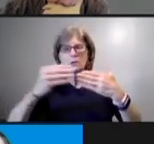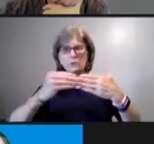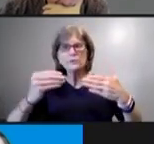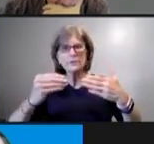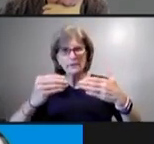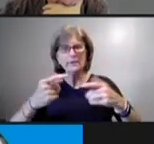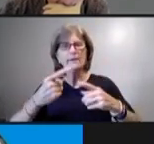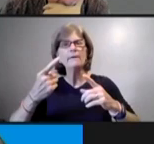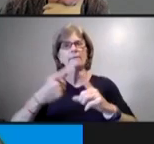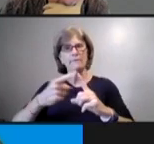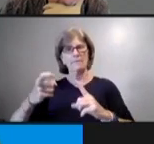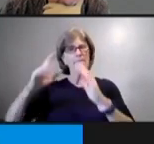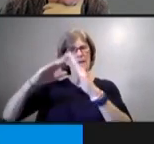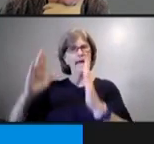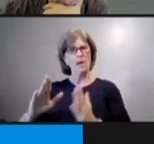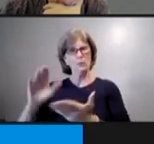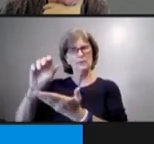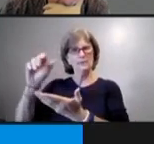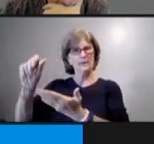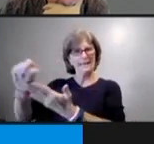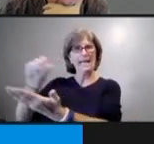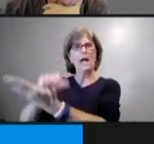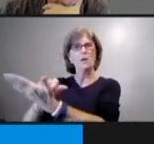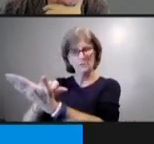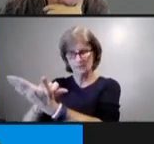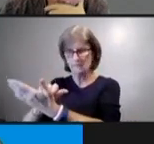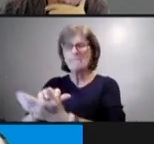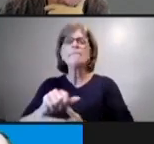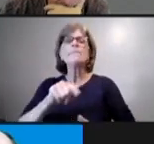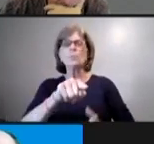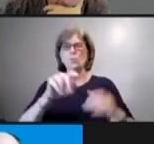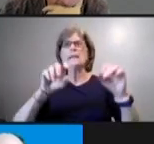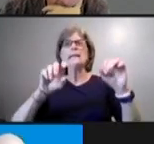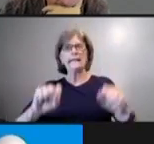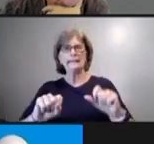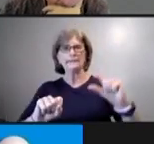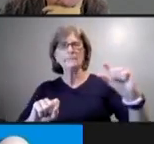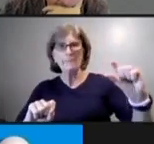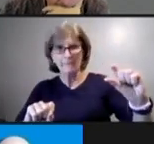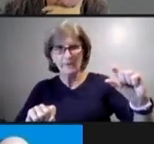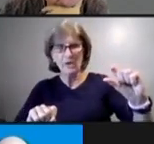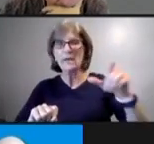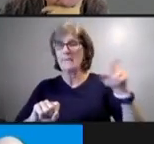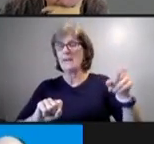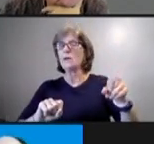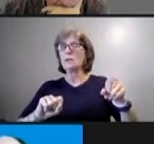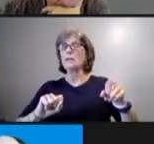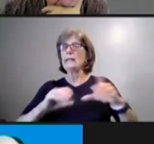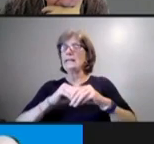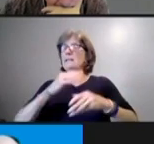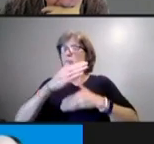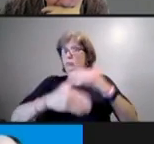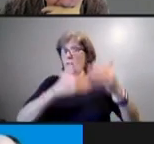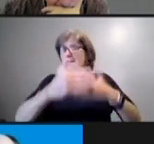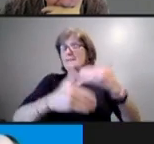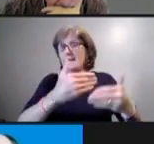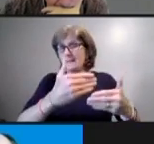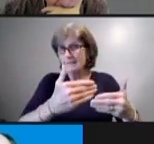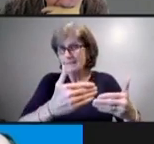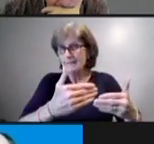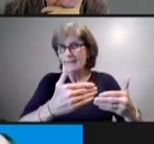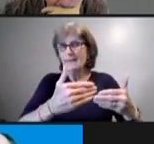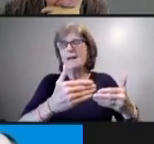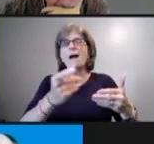together, allows us to have one system for folks who are in eviction proceedings or have mediation agreements with their